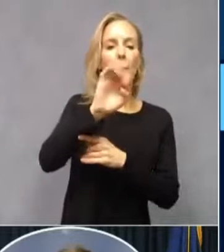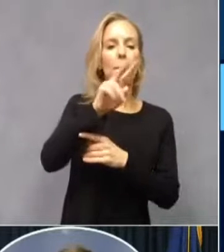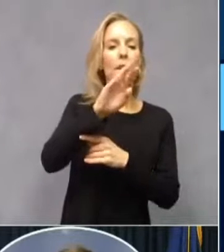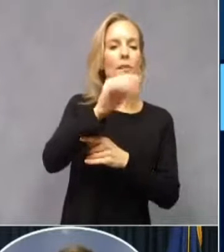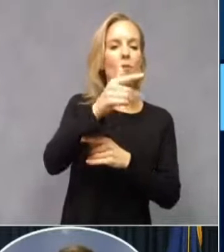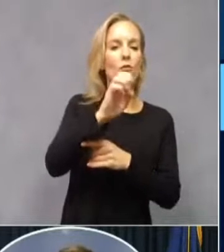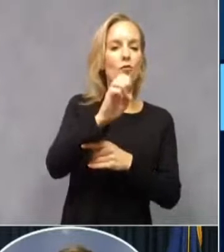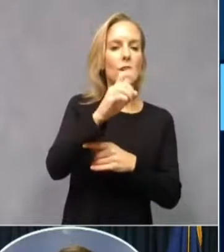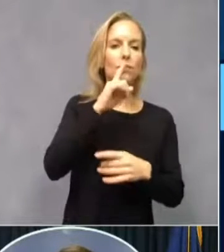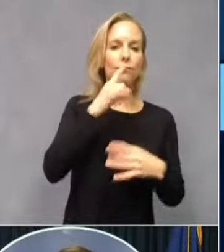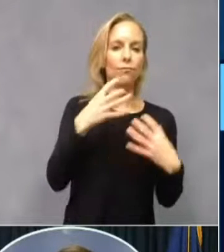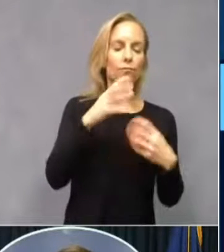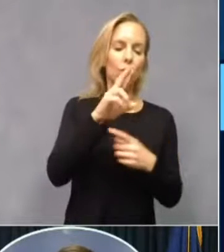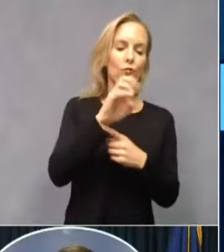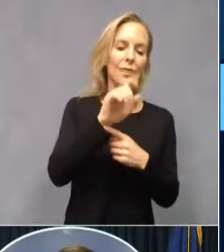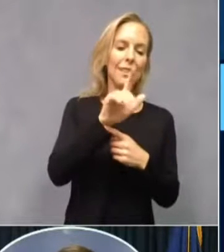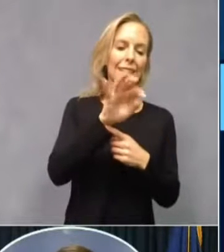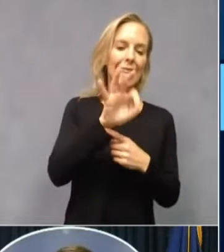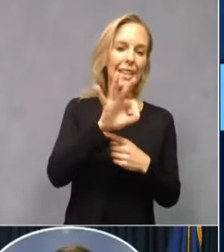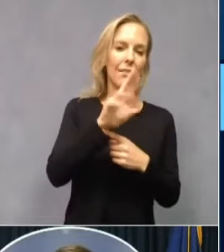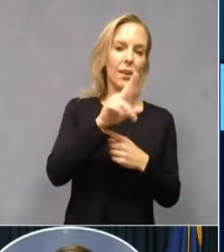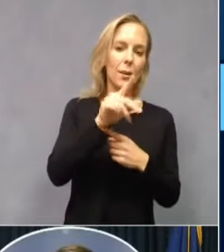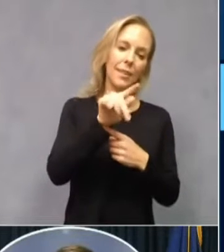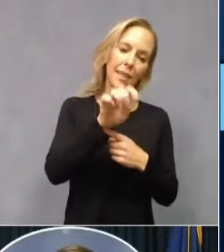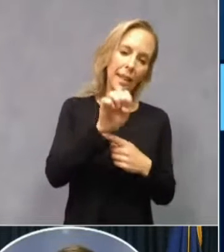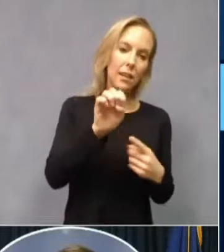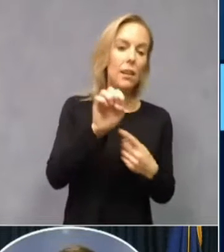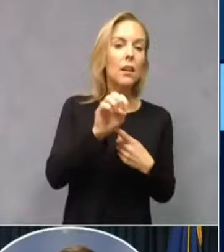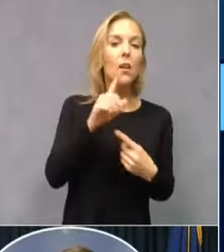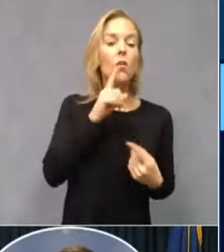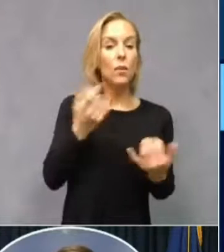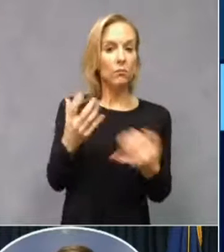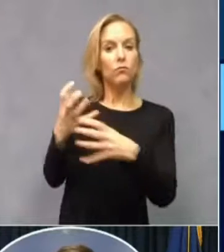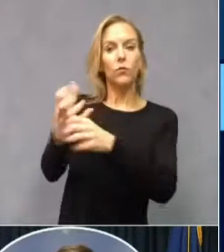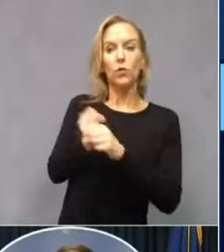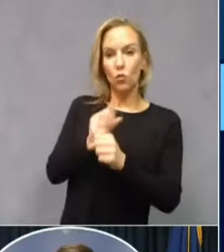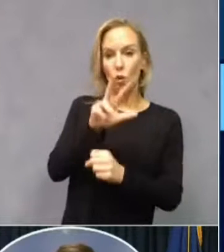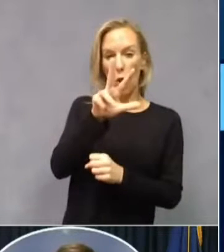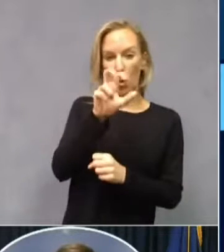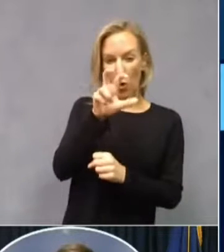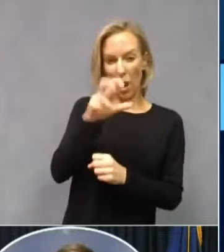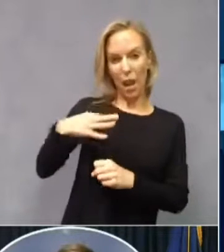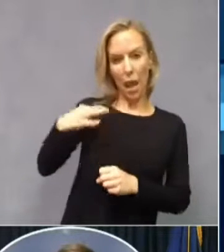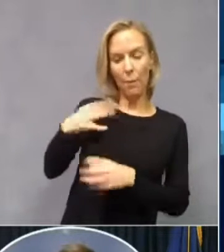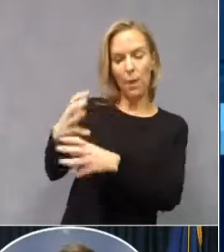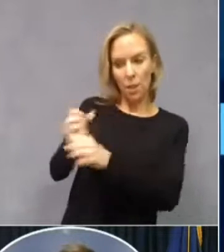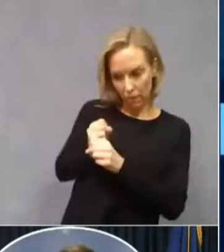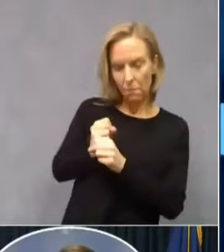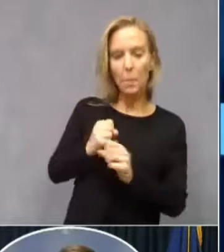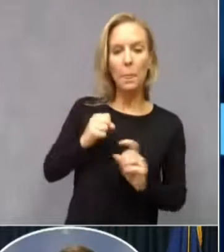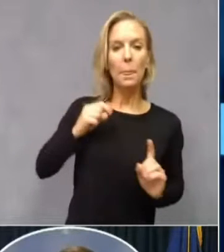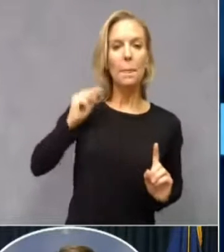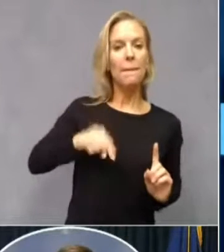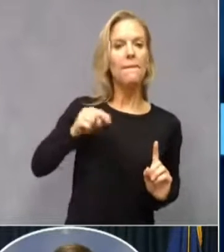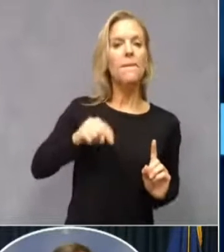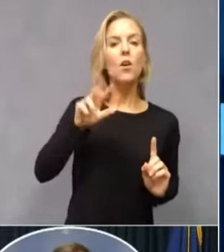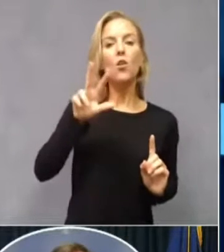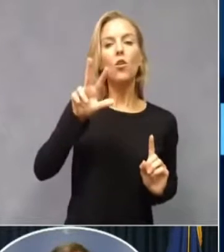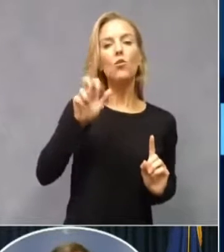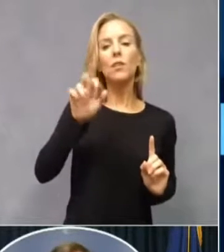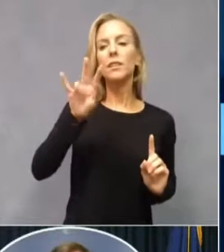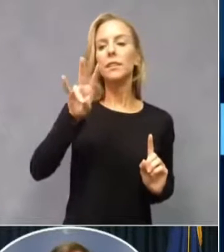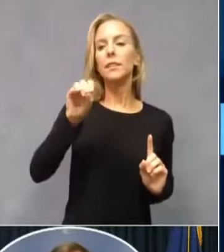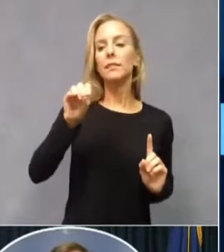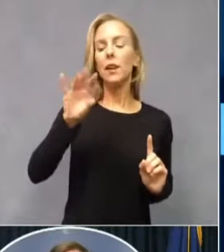this fund. Nearly 4,300 applications have been submitted, $37 million in aid has been requested, and